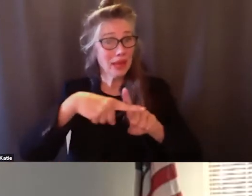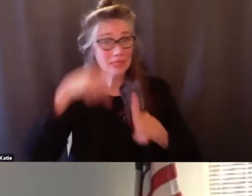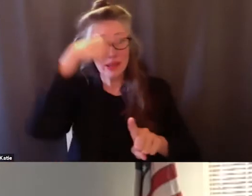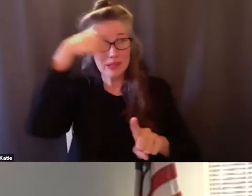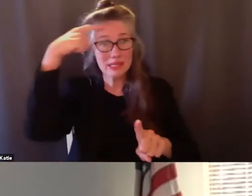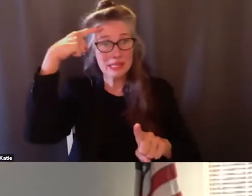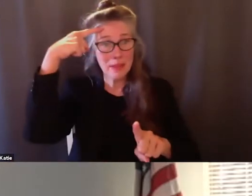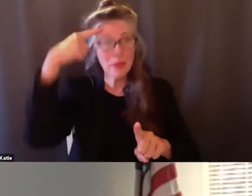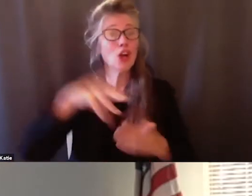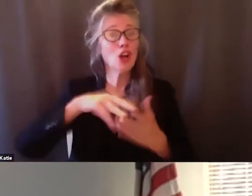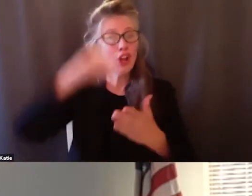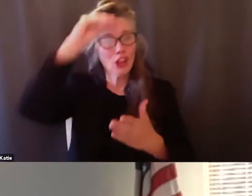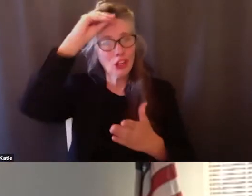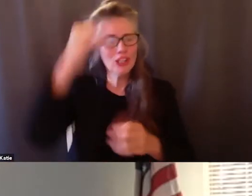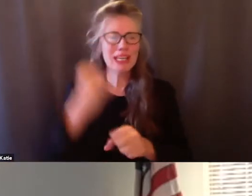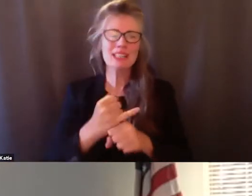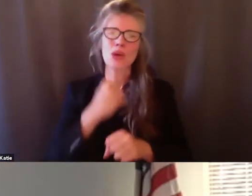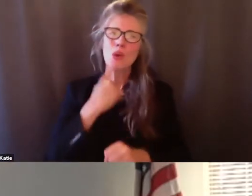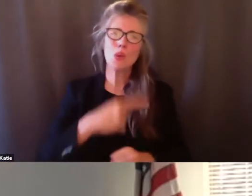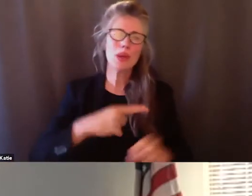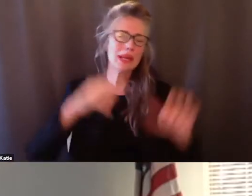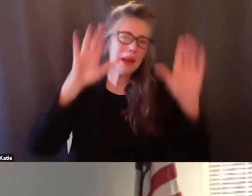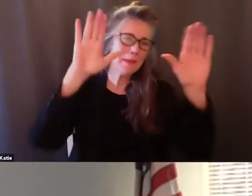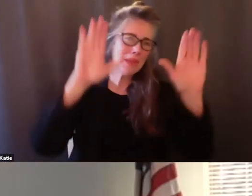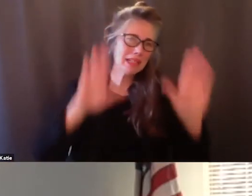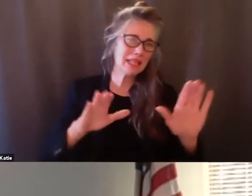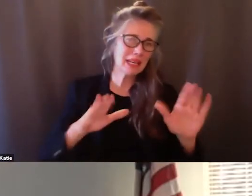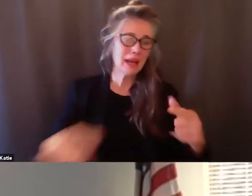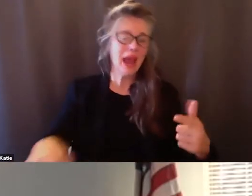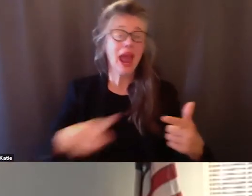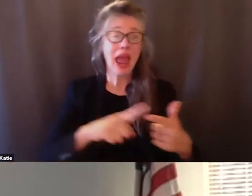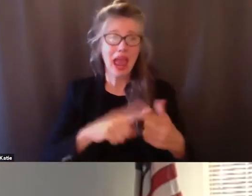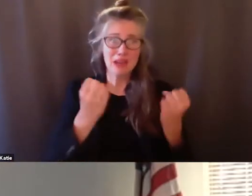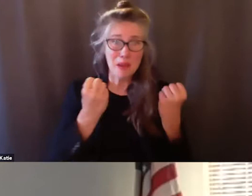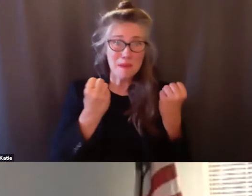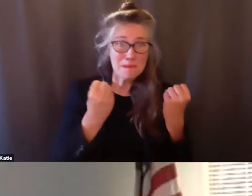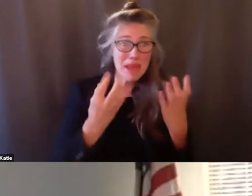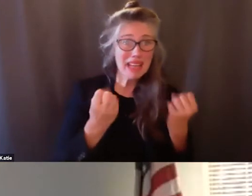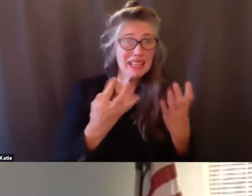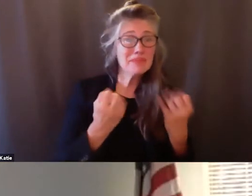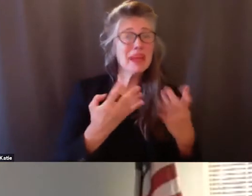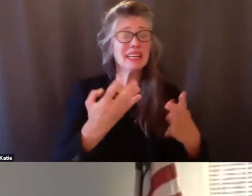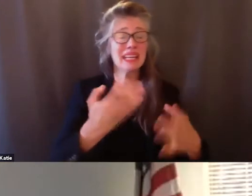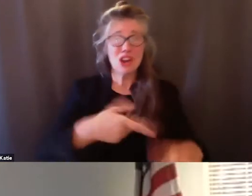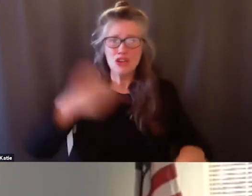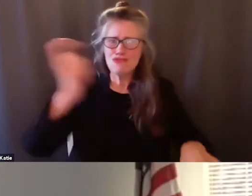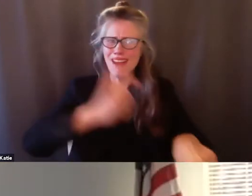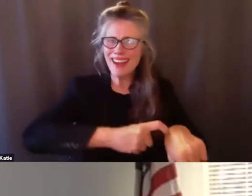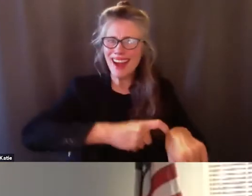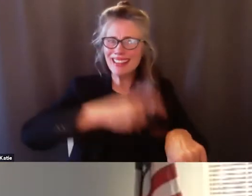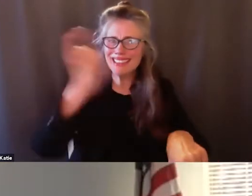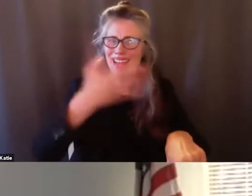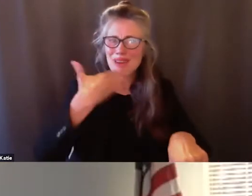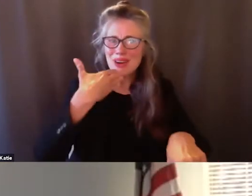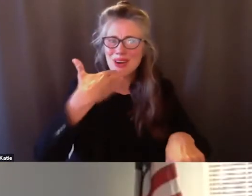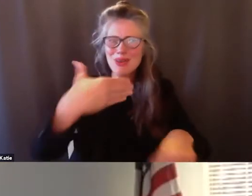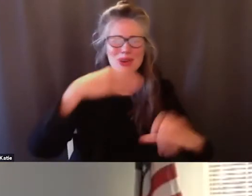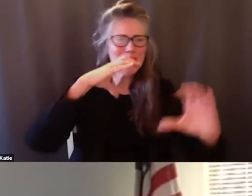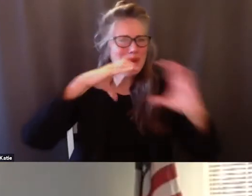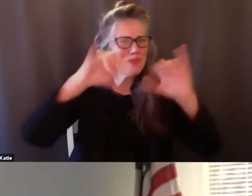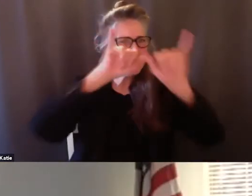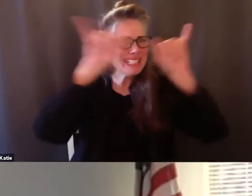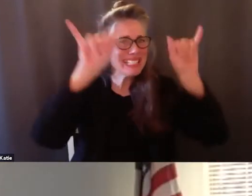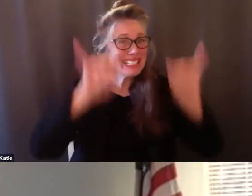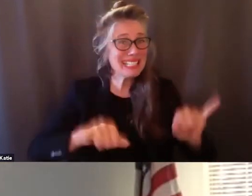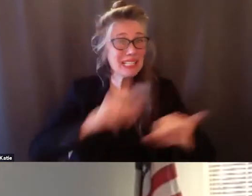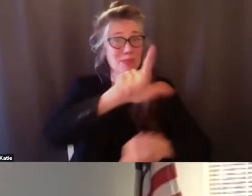has just been amazing. Also, the multifaceted, informative, timely, and outstanding communication system which you